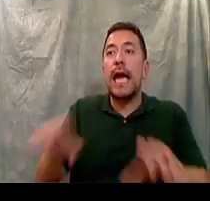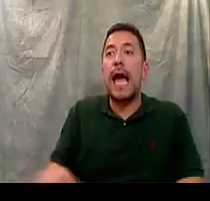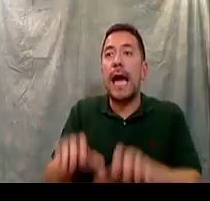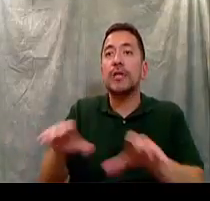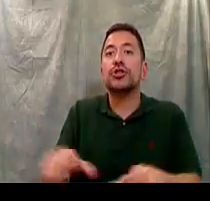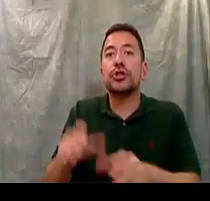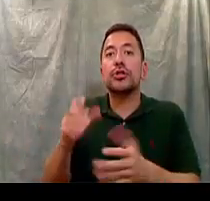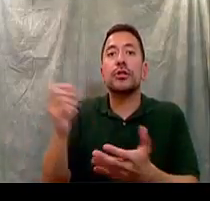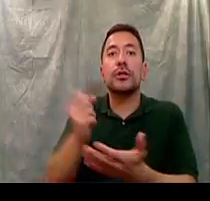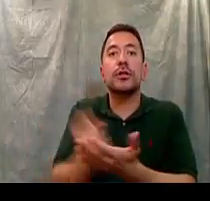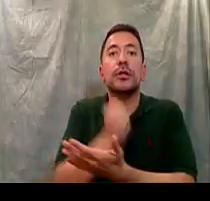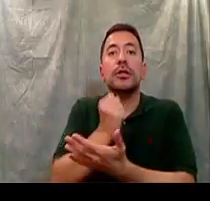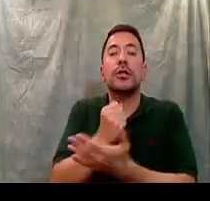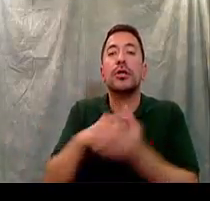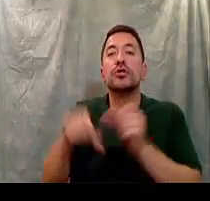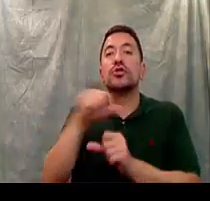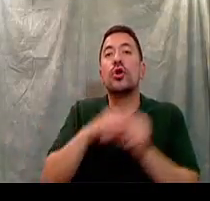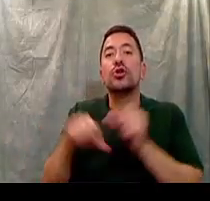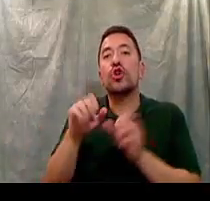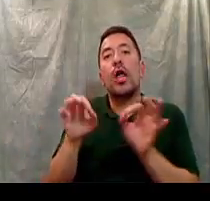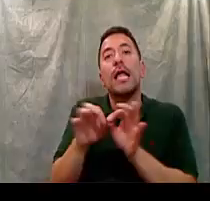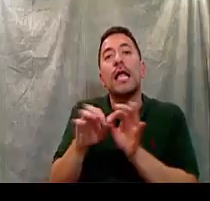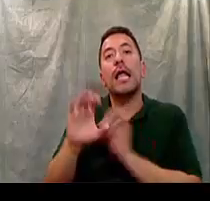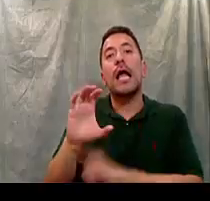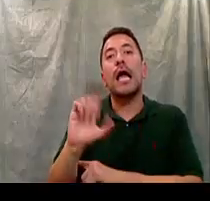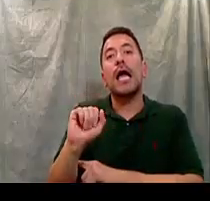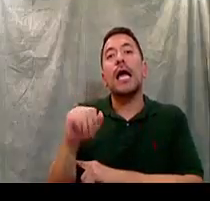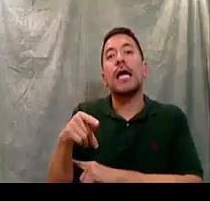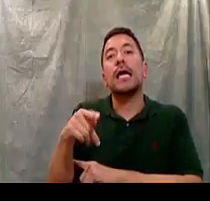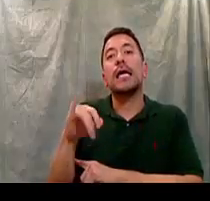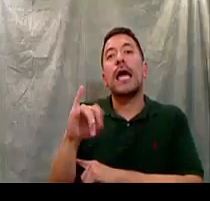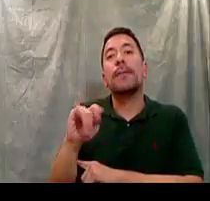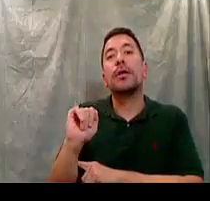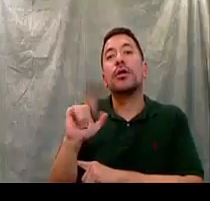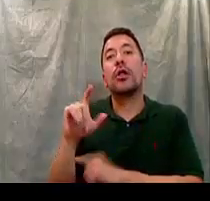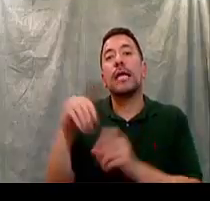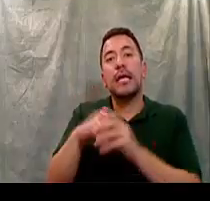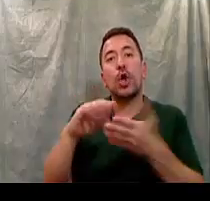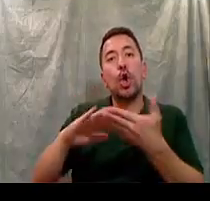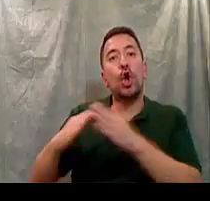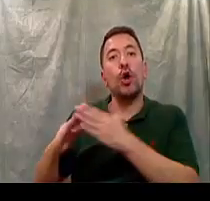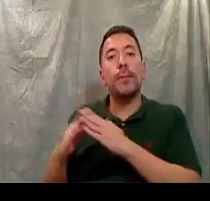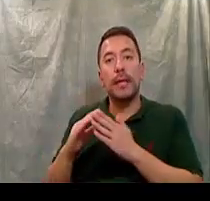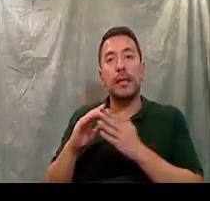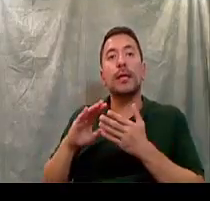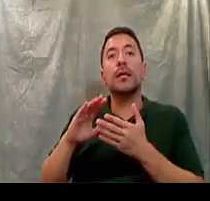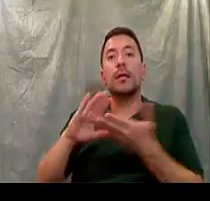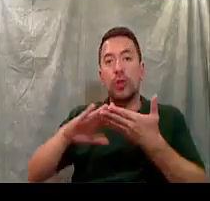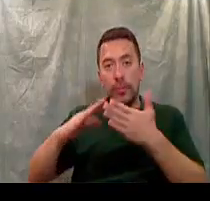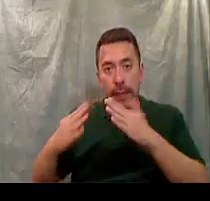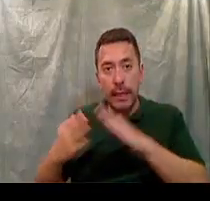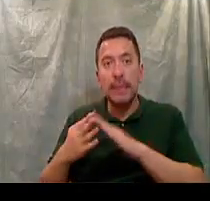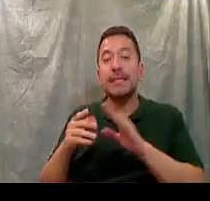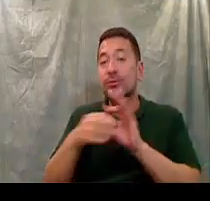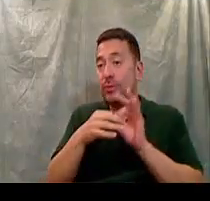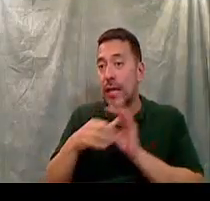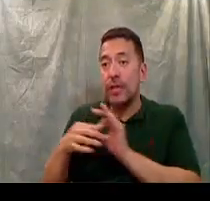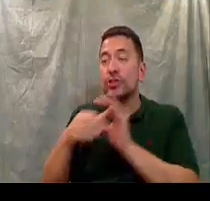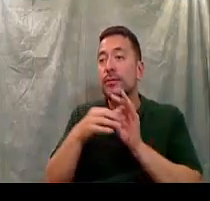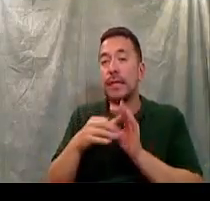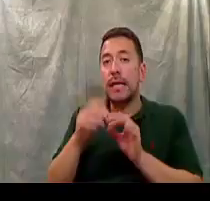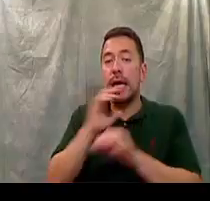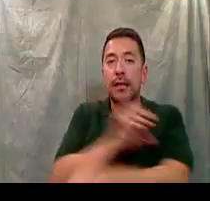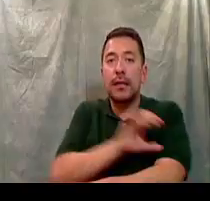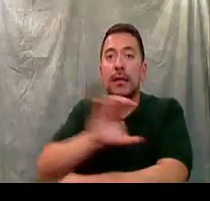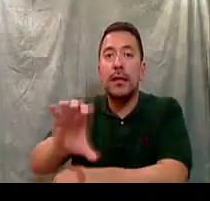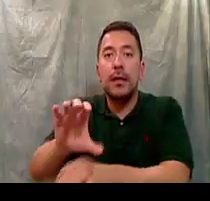capital within urban communities and their interconnectedness, these relationships can build power to make change. And she's